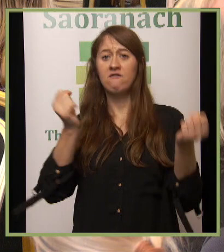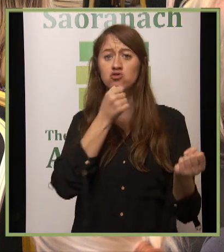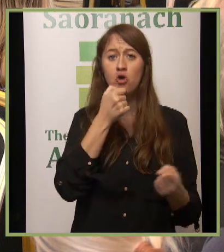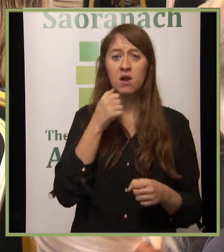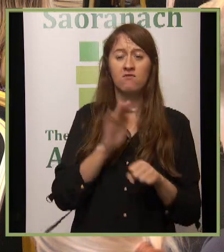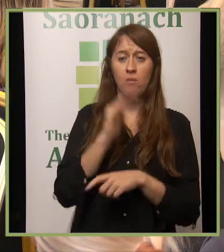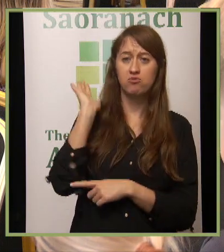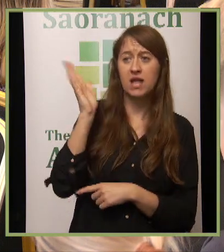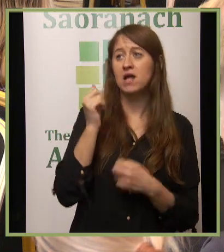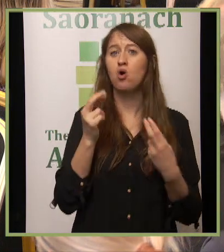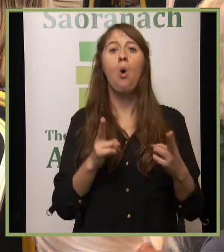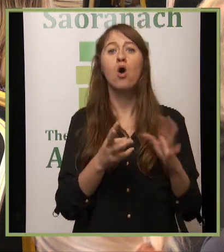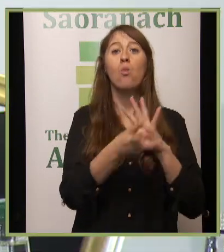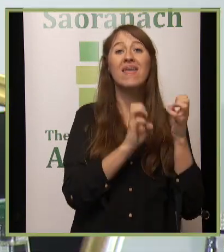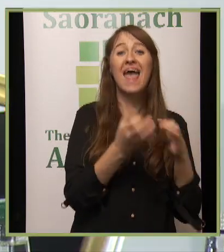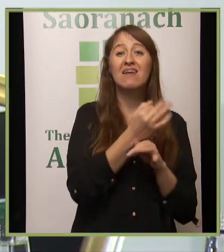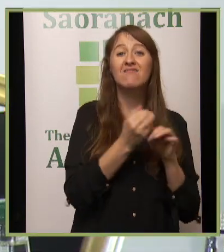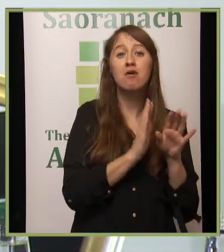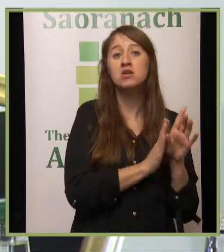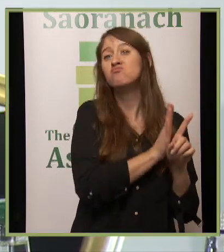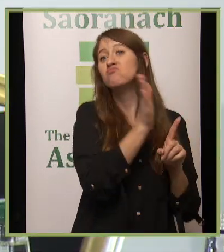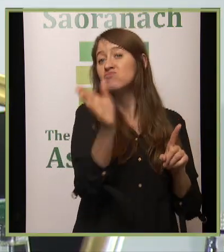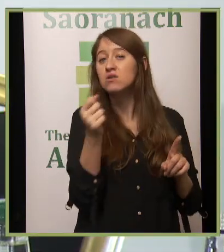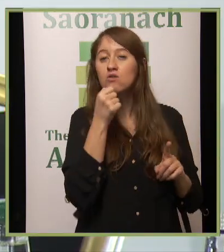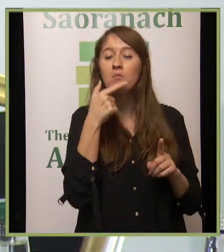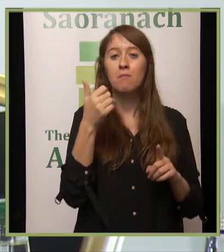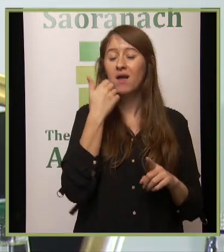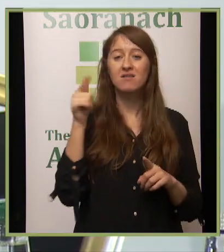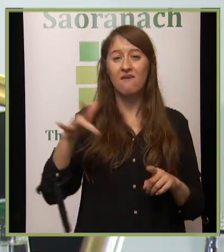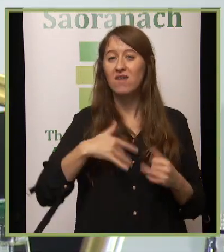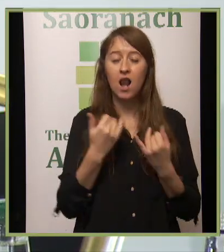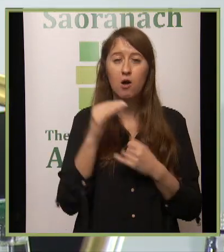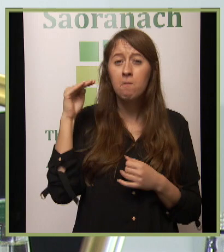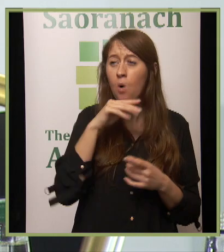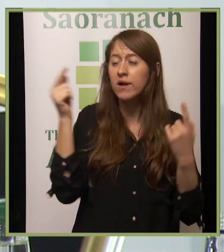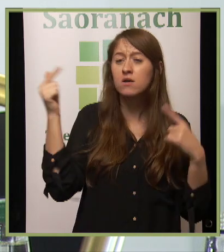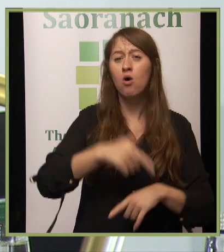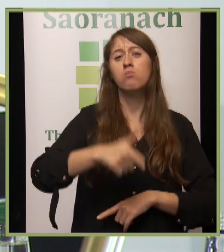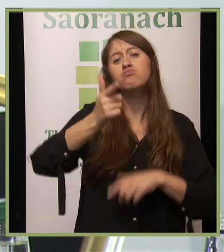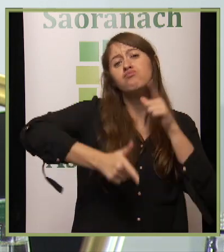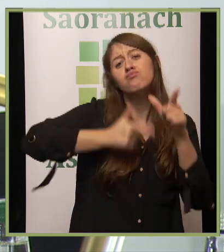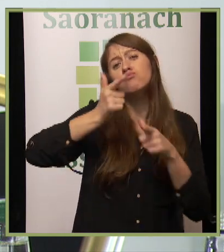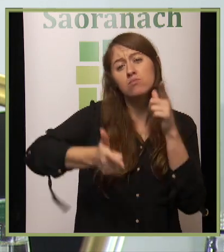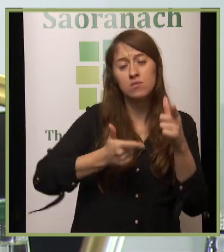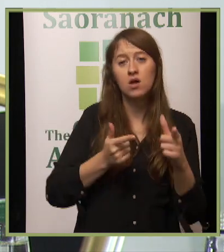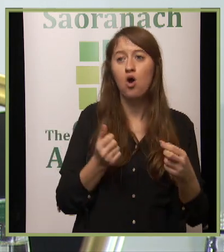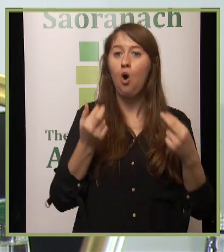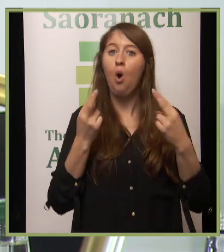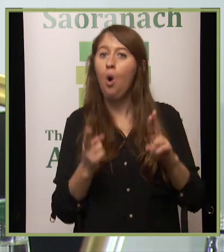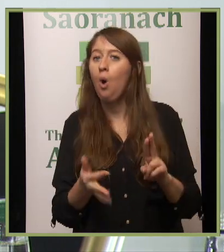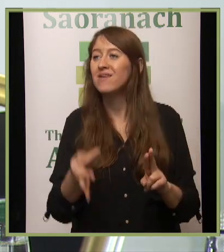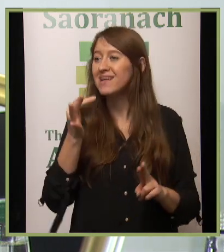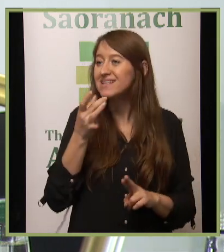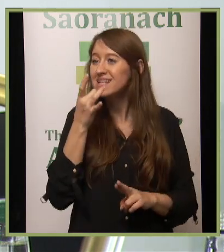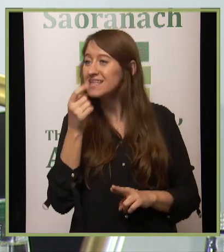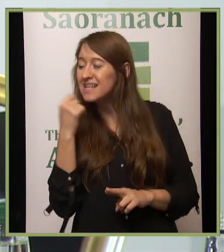a weekend family trip because it was important to speak with us, or to say, well, if you want me to come back next week,